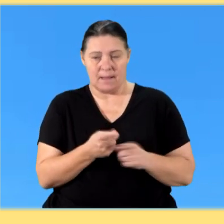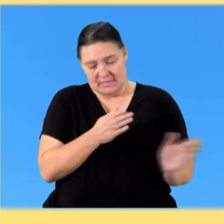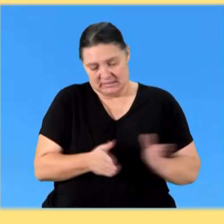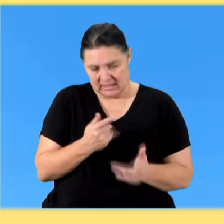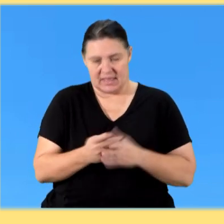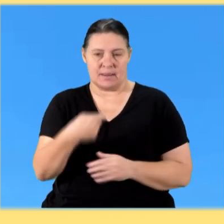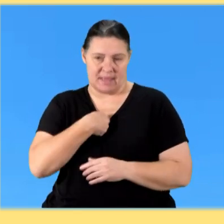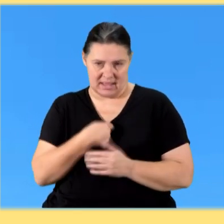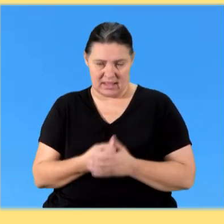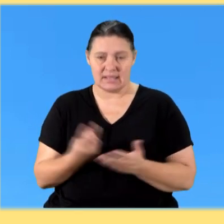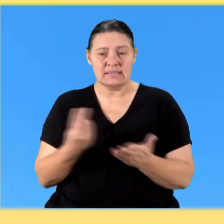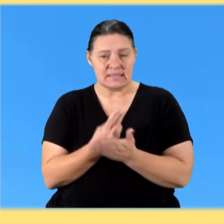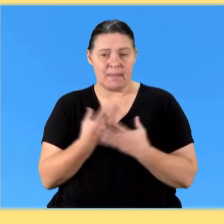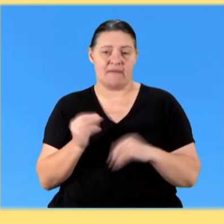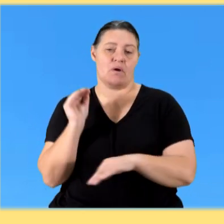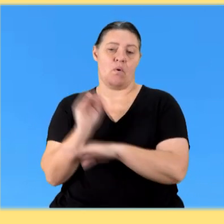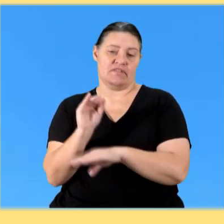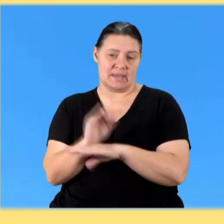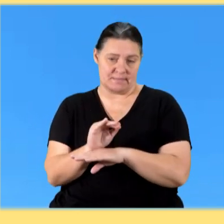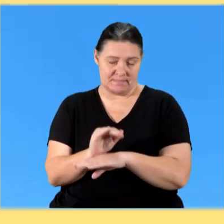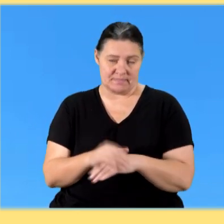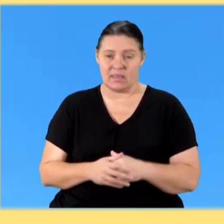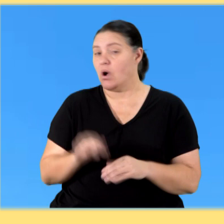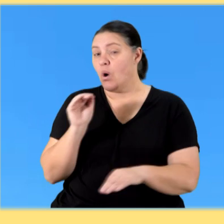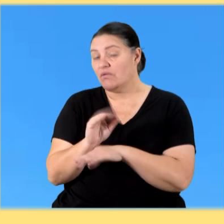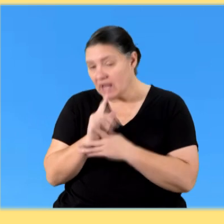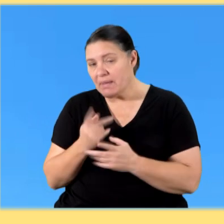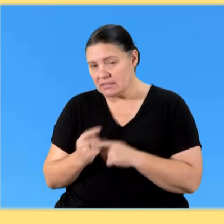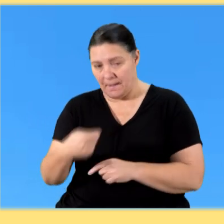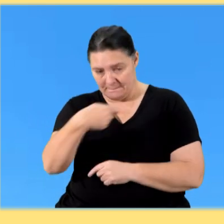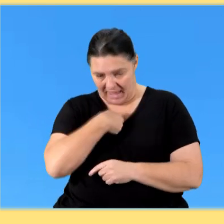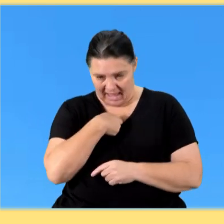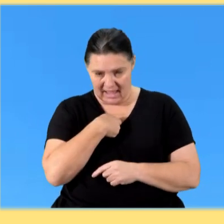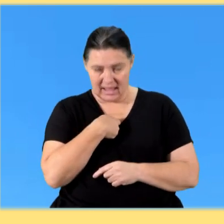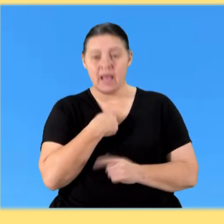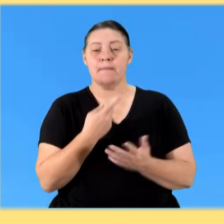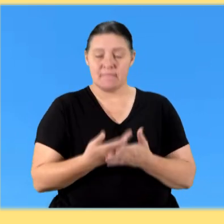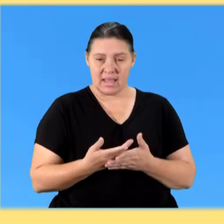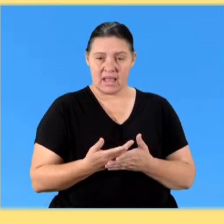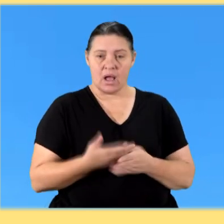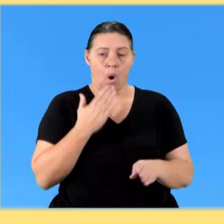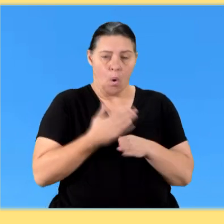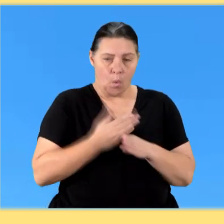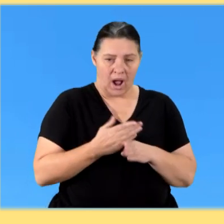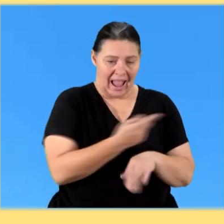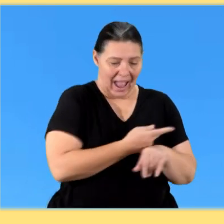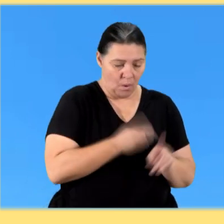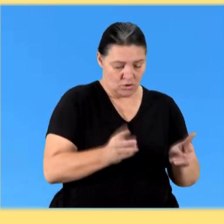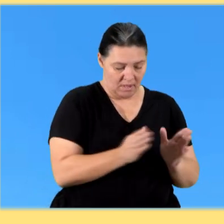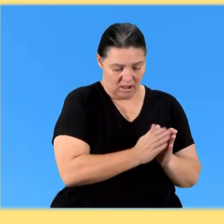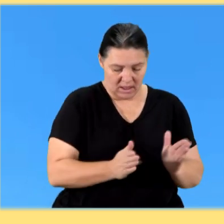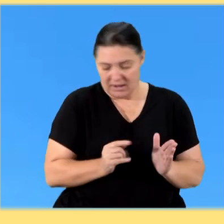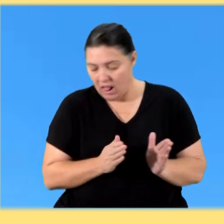There is also now what we call overtime. This is remuneration paid to workers who work longer